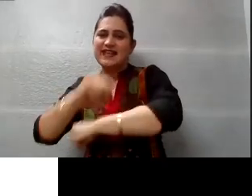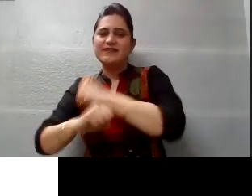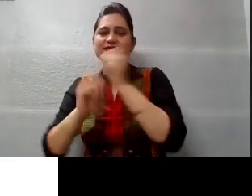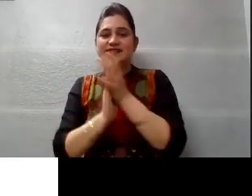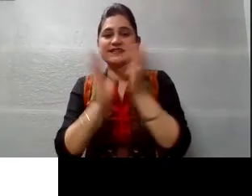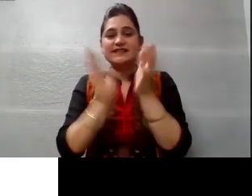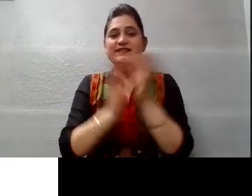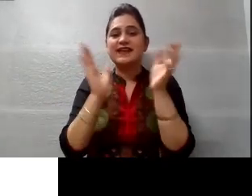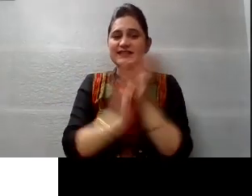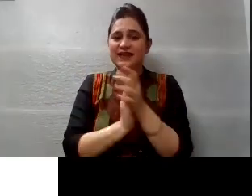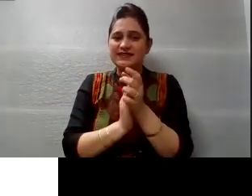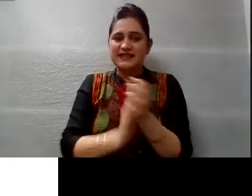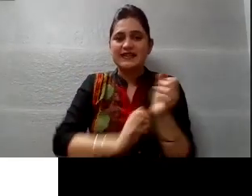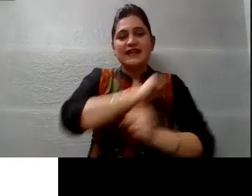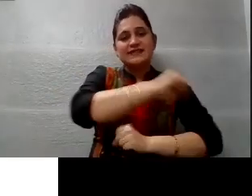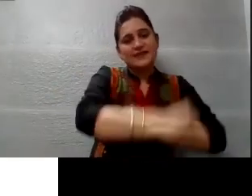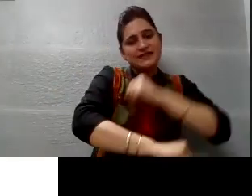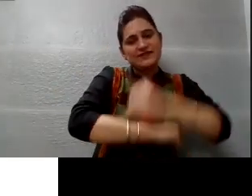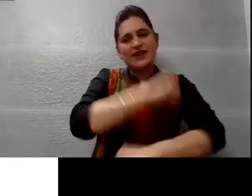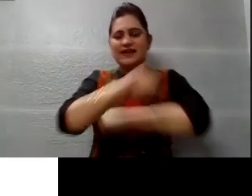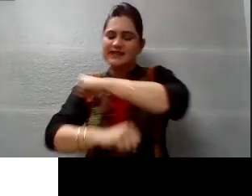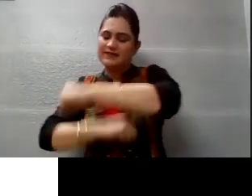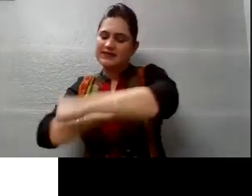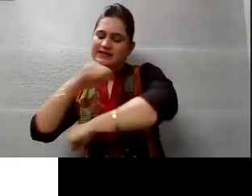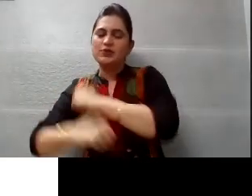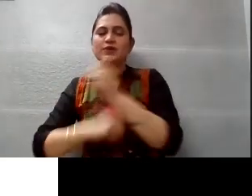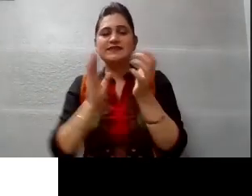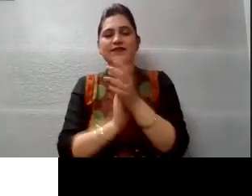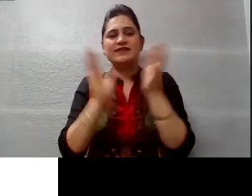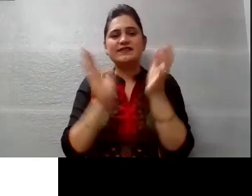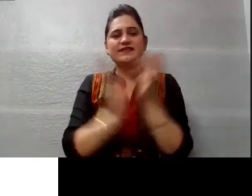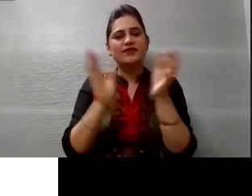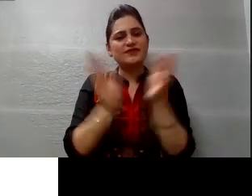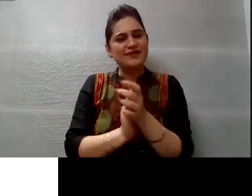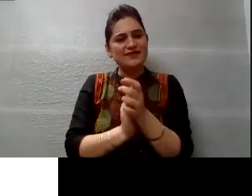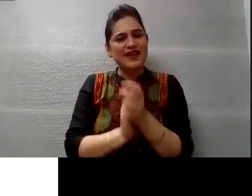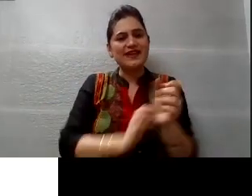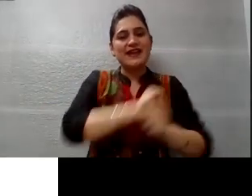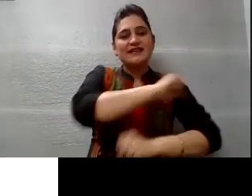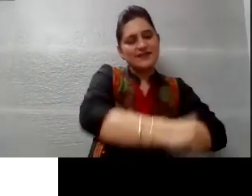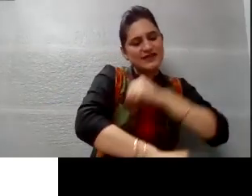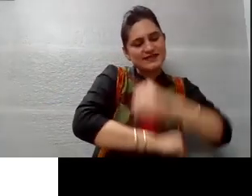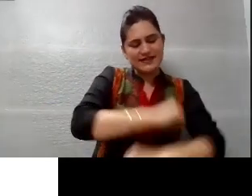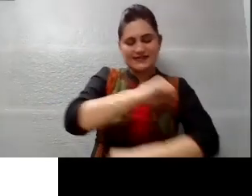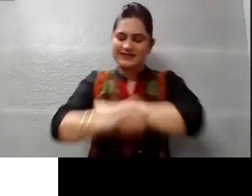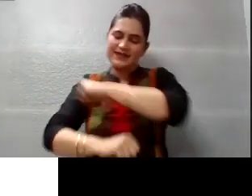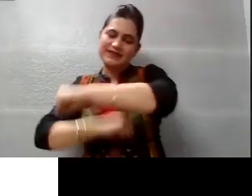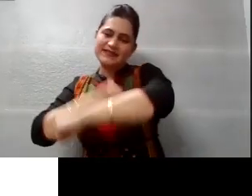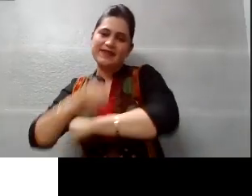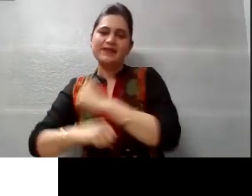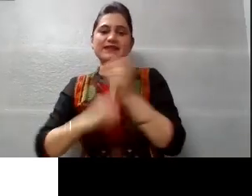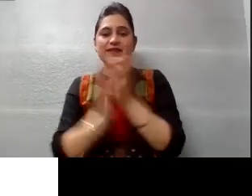67, 68, 69, 70. 71, 72, 73, 74, 75. 76,